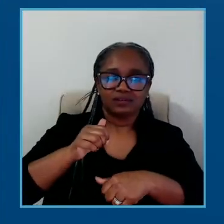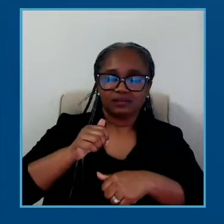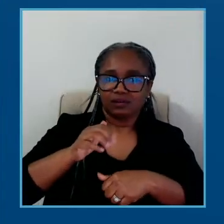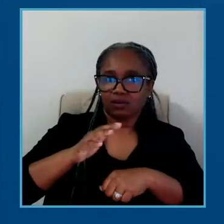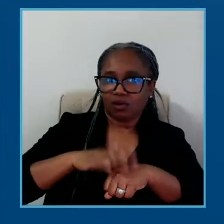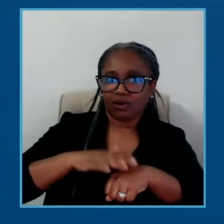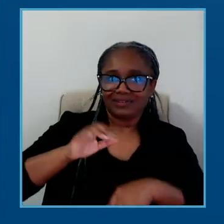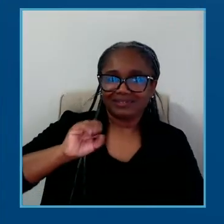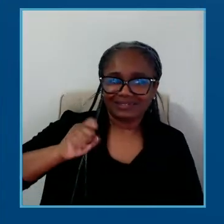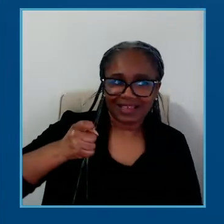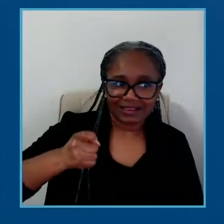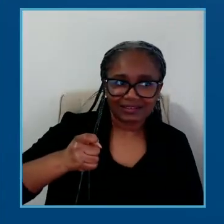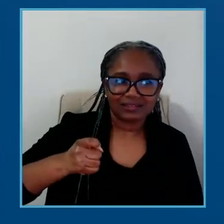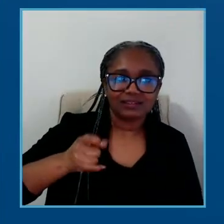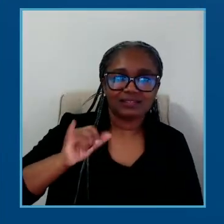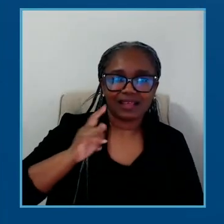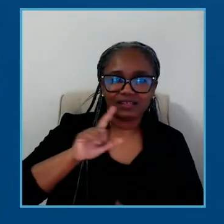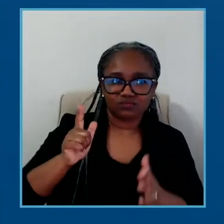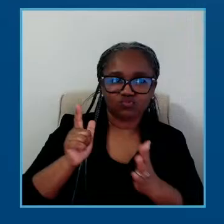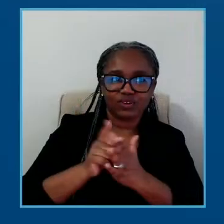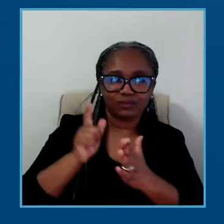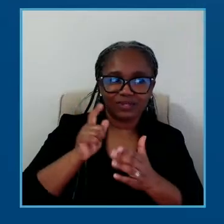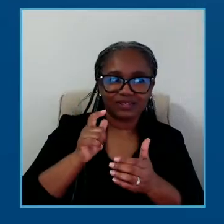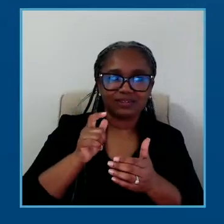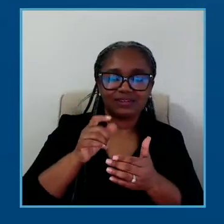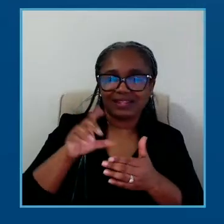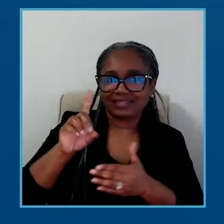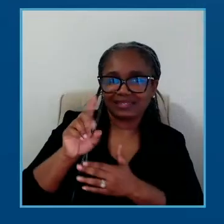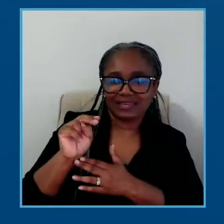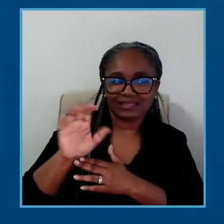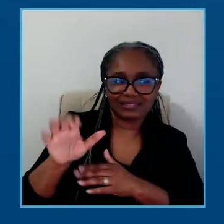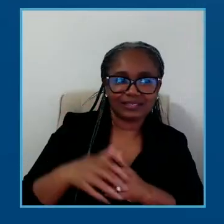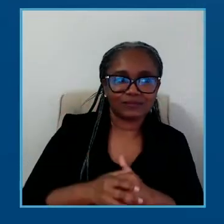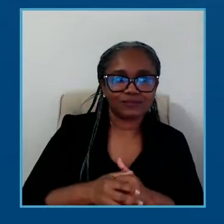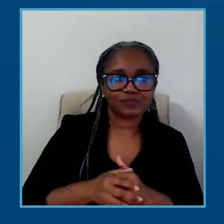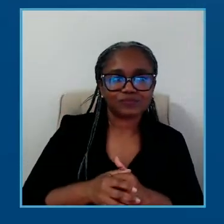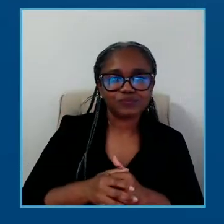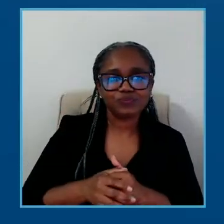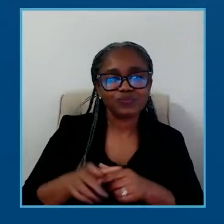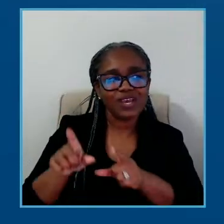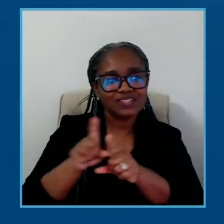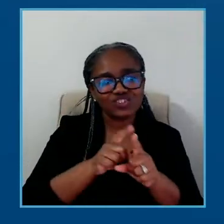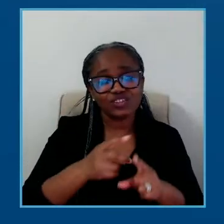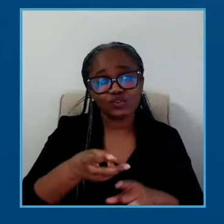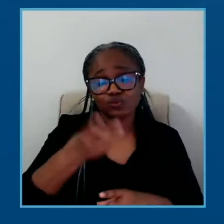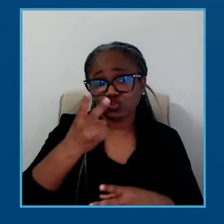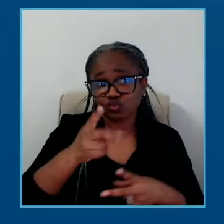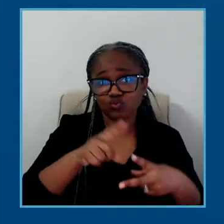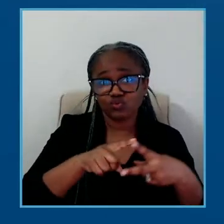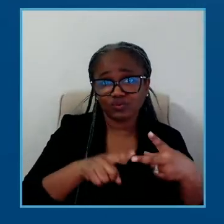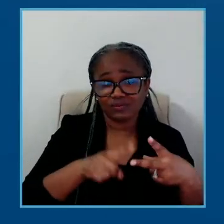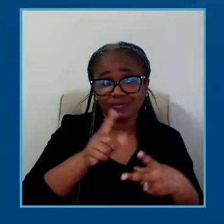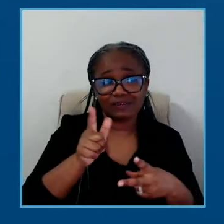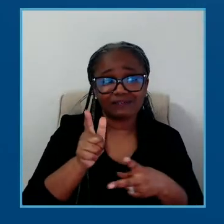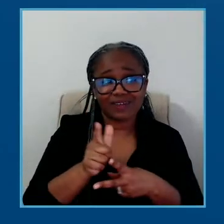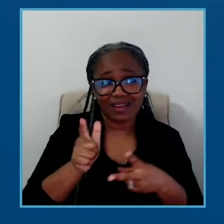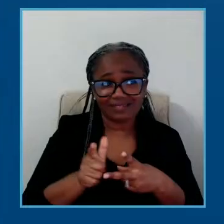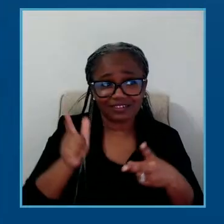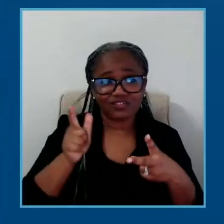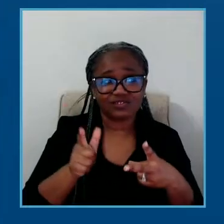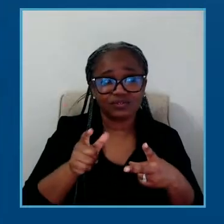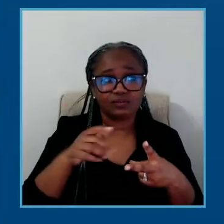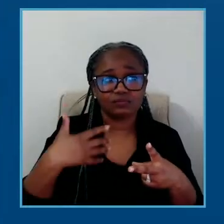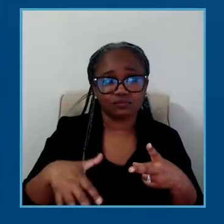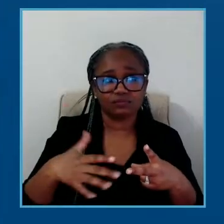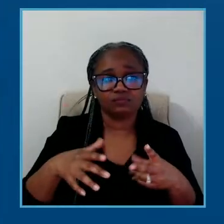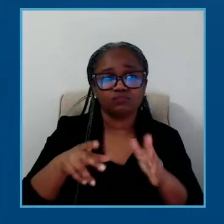principles of parliamentary law, that only 1 question can be considered at a time, and each member is entitled